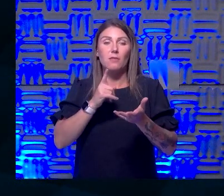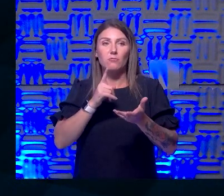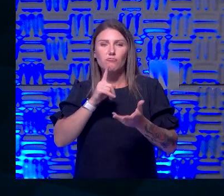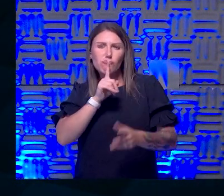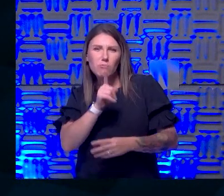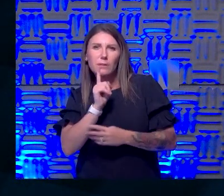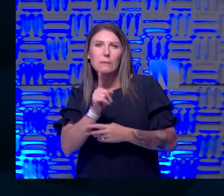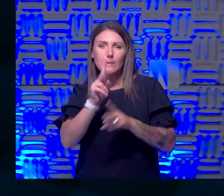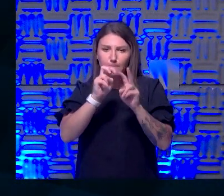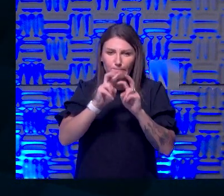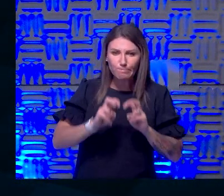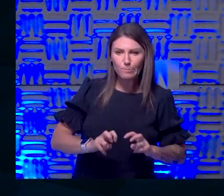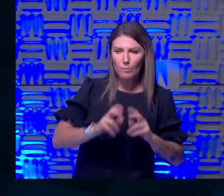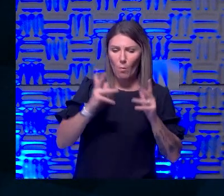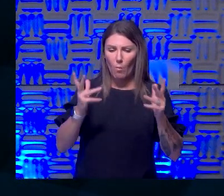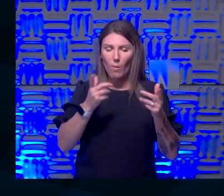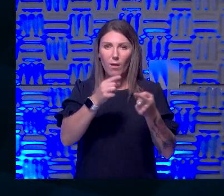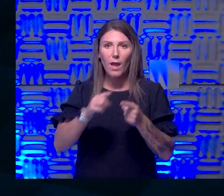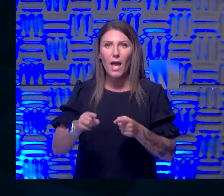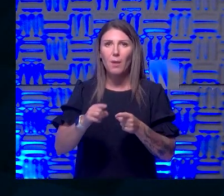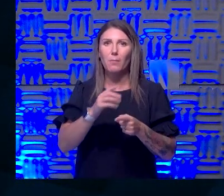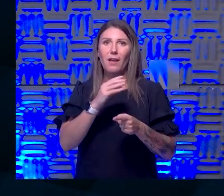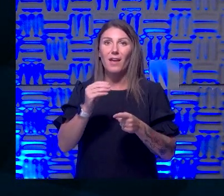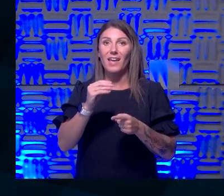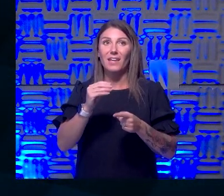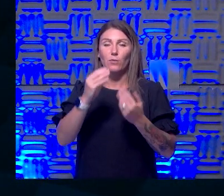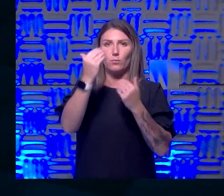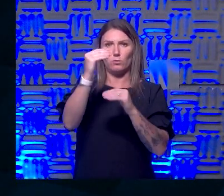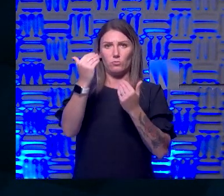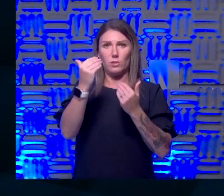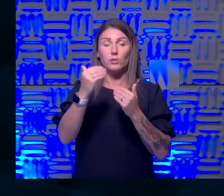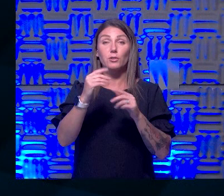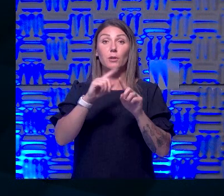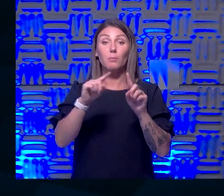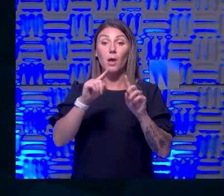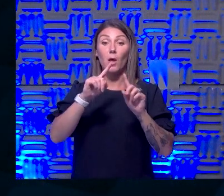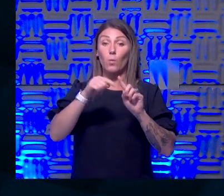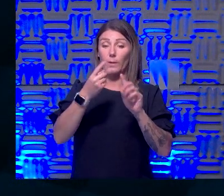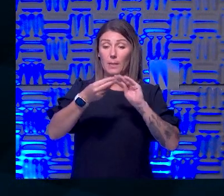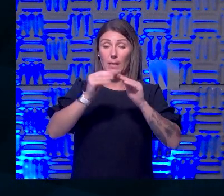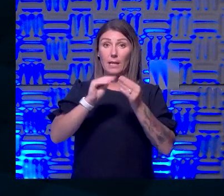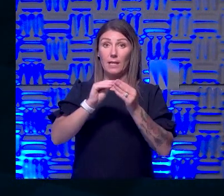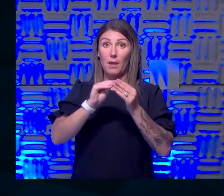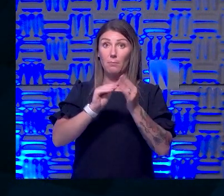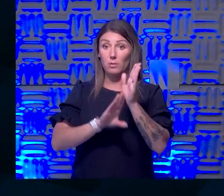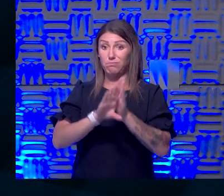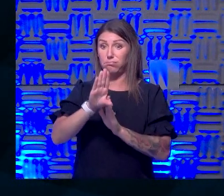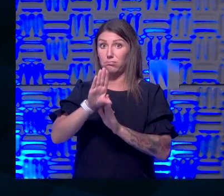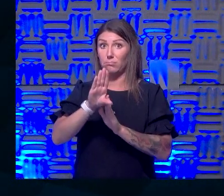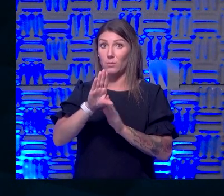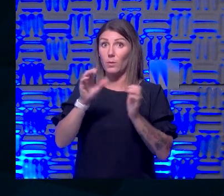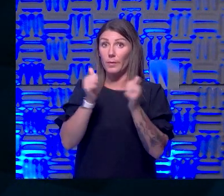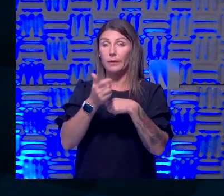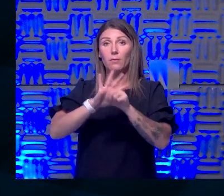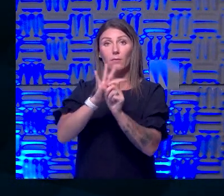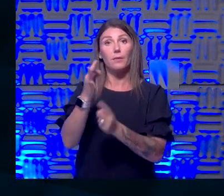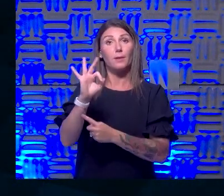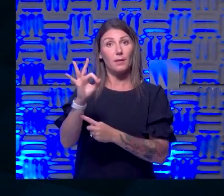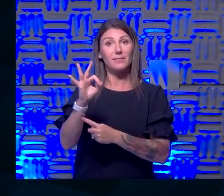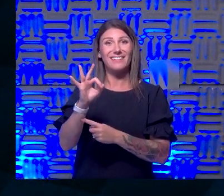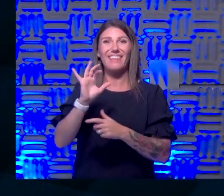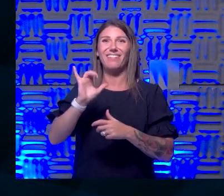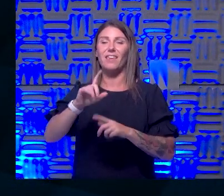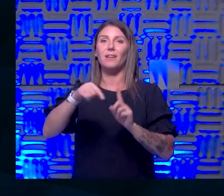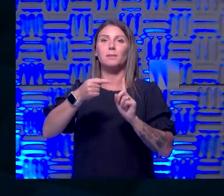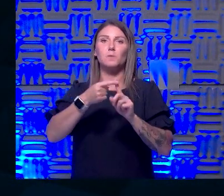heavy-handed restrictions. We might, but when the numbers go the wrong direction, that's when executive orders come in, and hopefully that